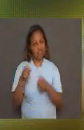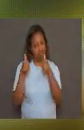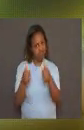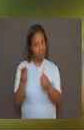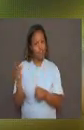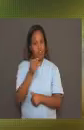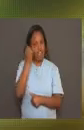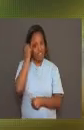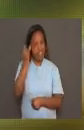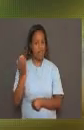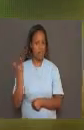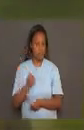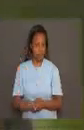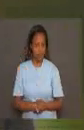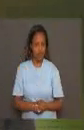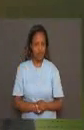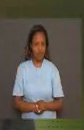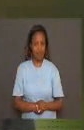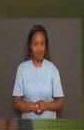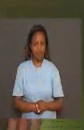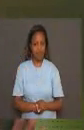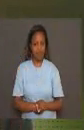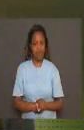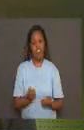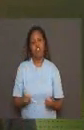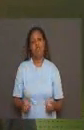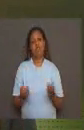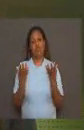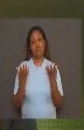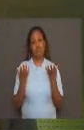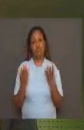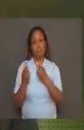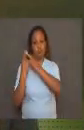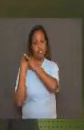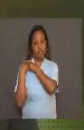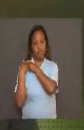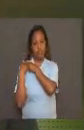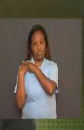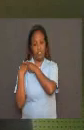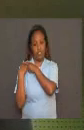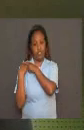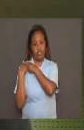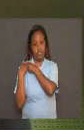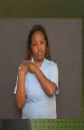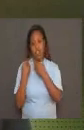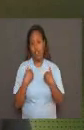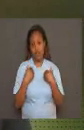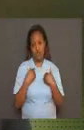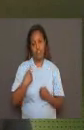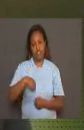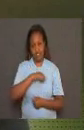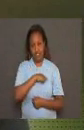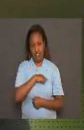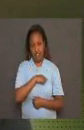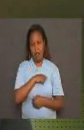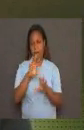excellent ideas. There are many responsibilities that we